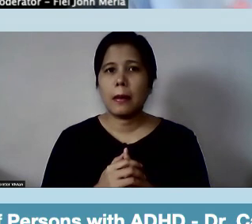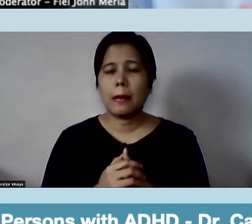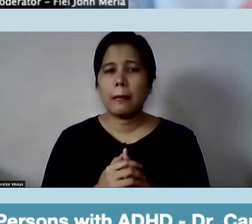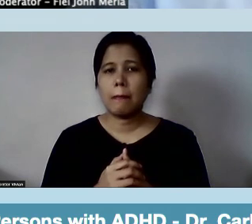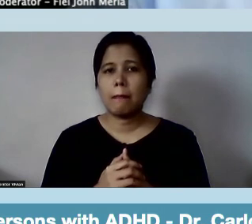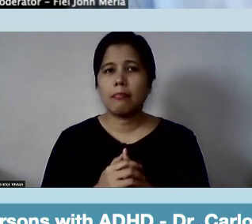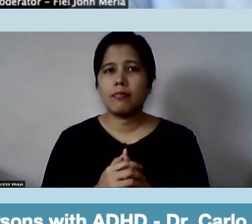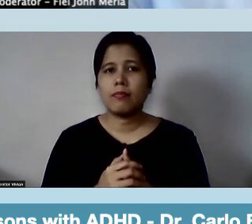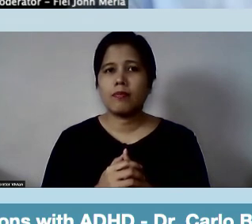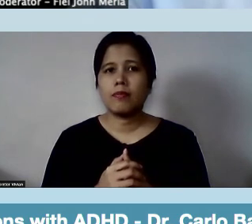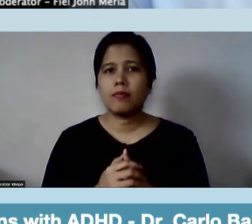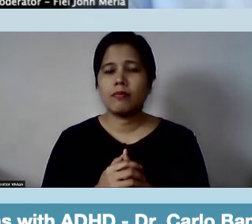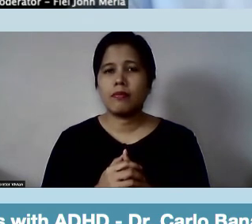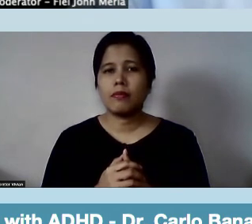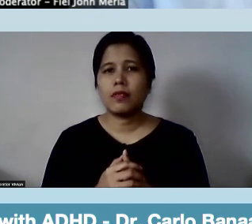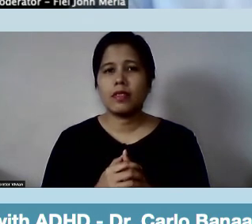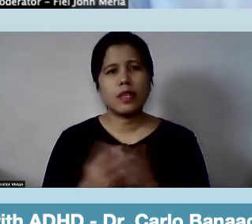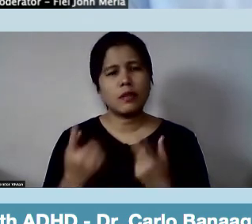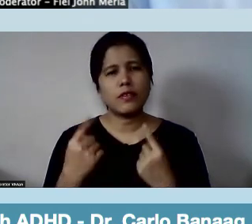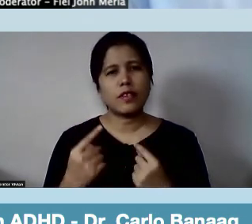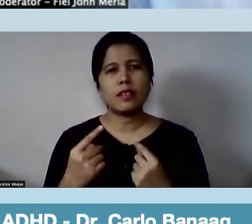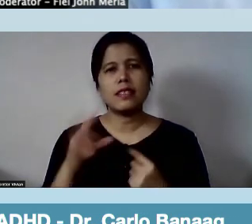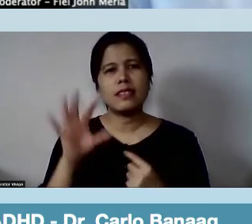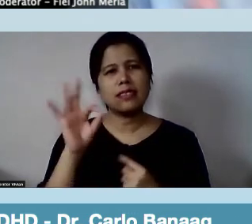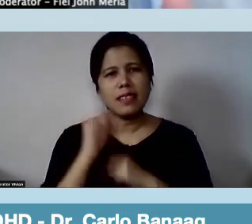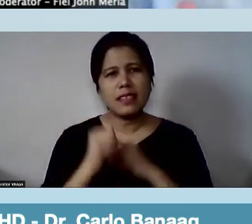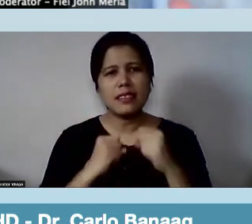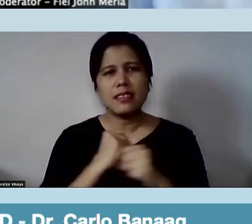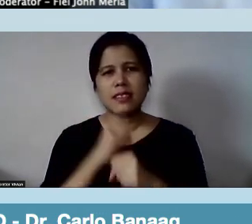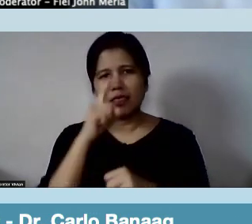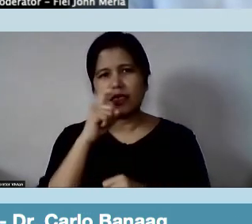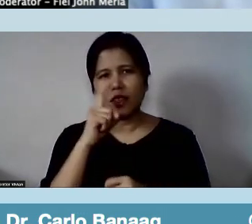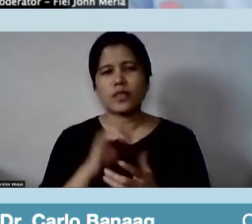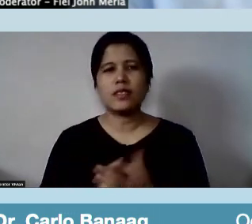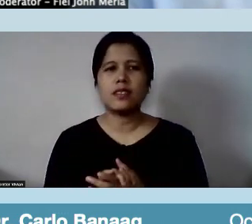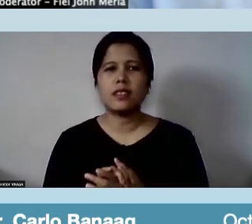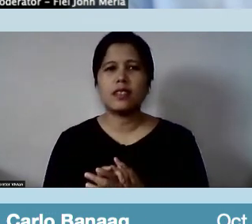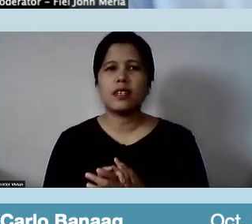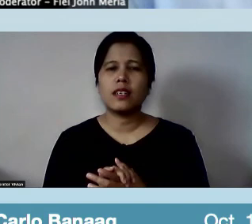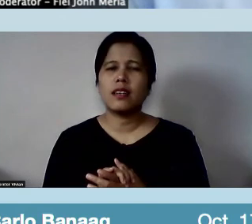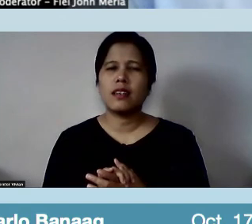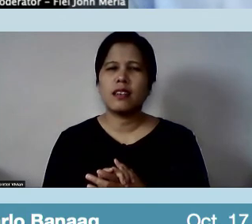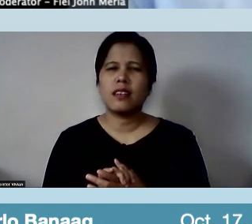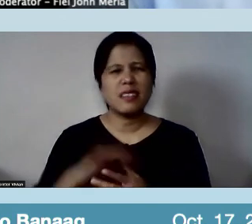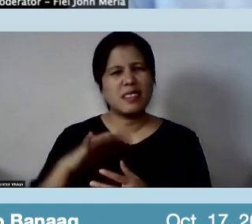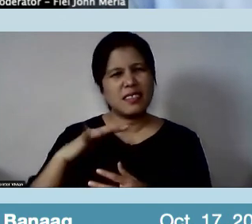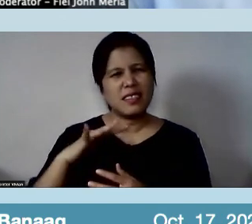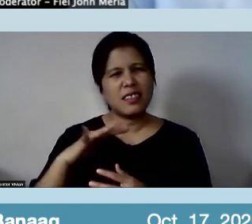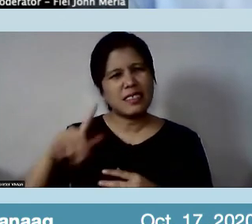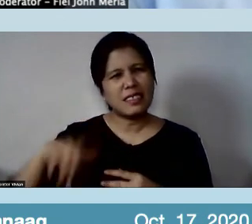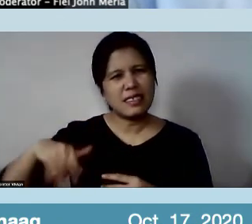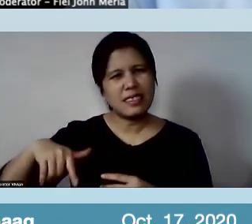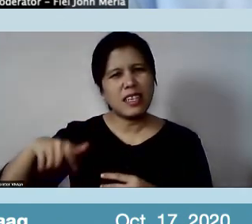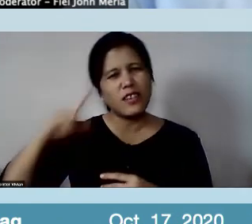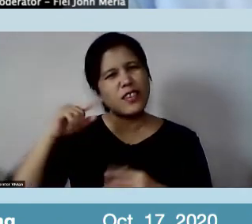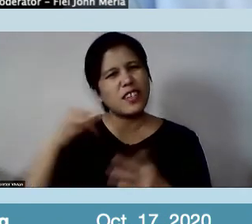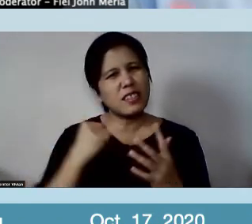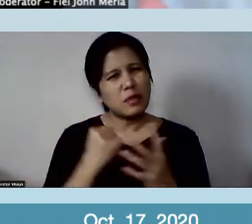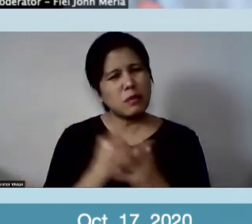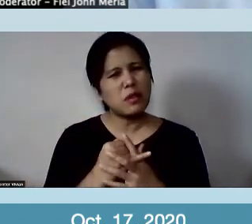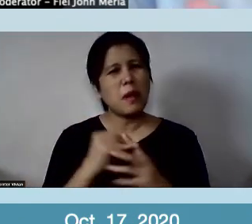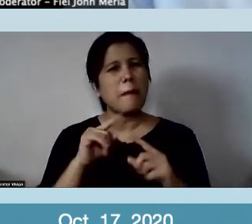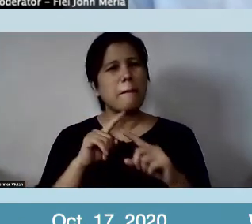I guess where she's also coming from is that 9 years old, I guess it sounds a bit late for intervention, but nothing's, I